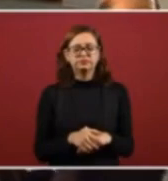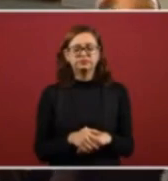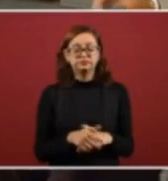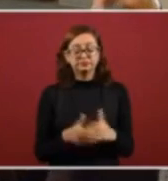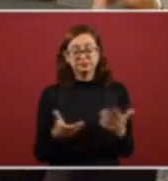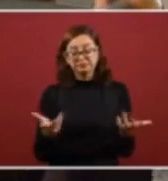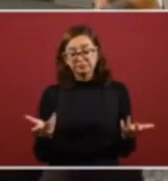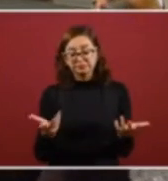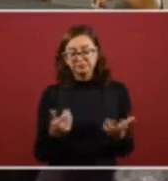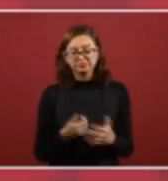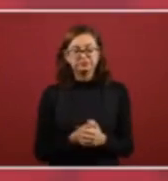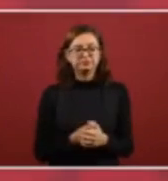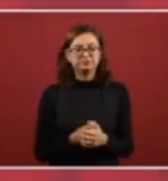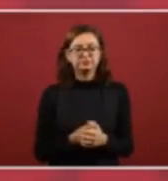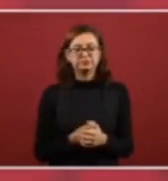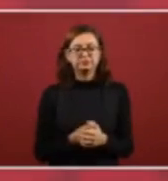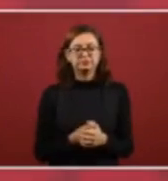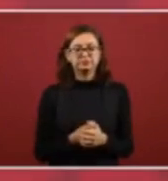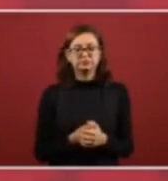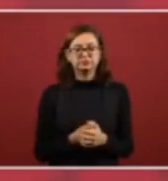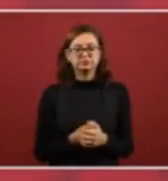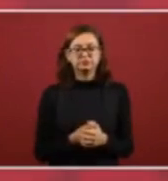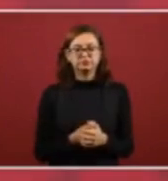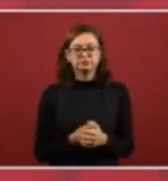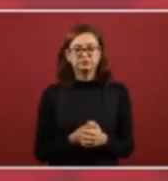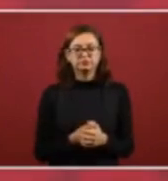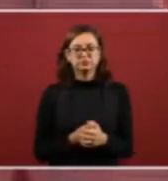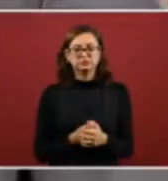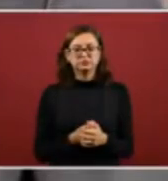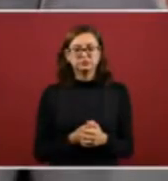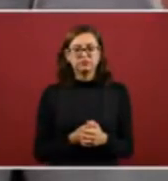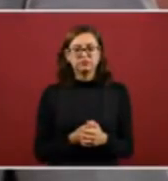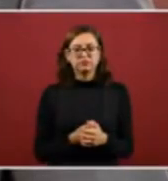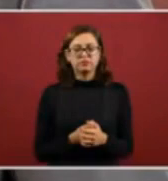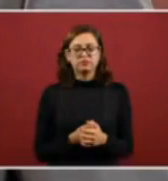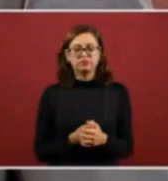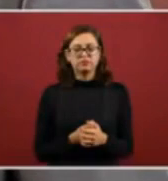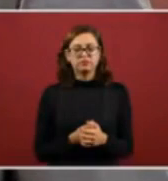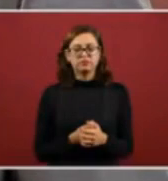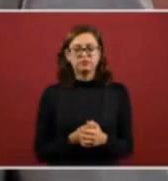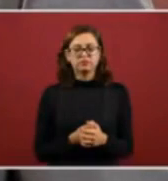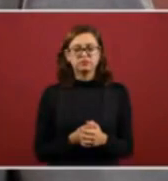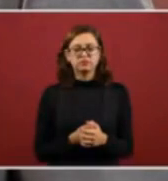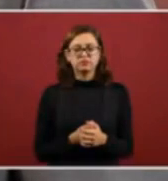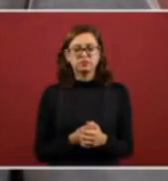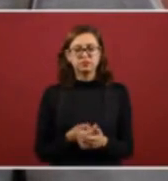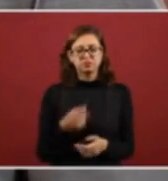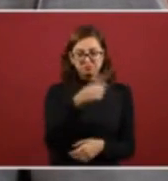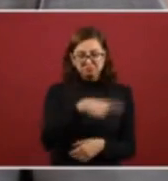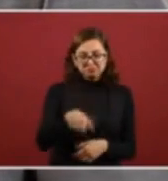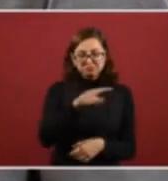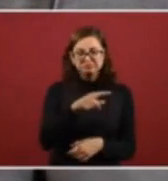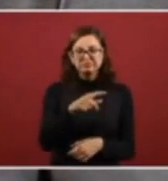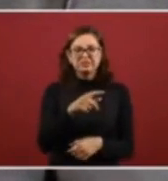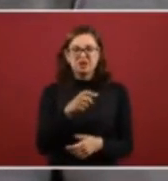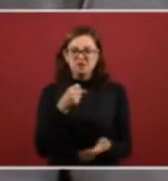they did not exercise their influence, nor did they